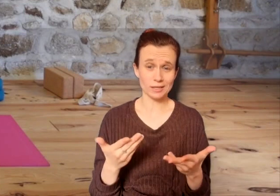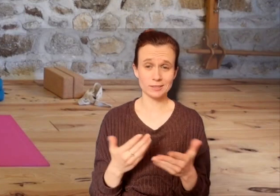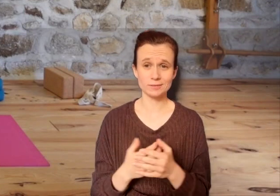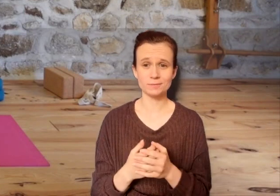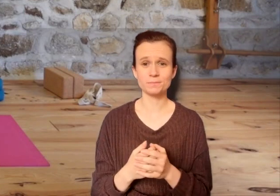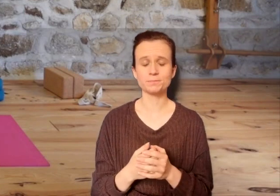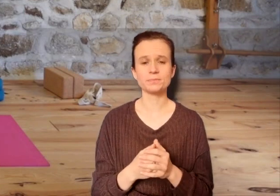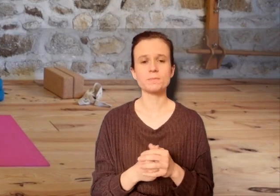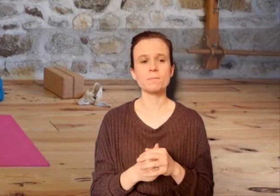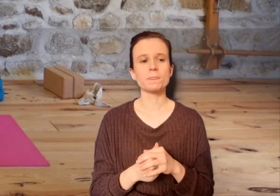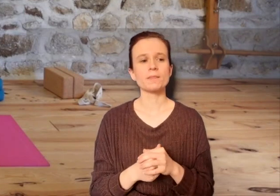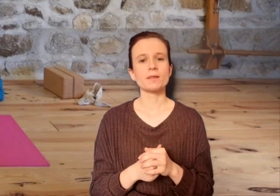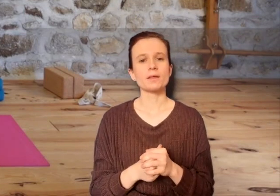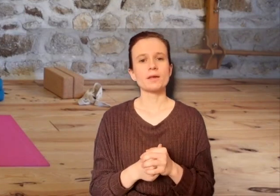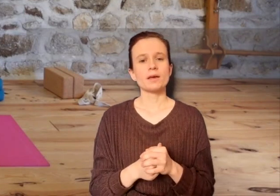I hope you've had a good practice.